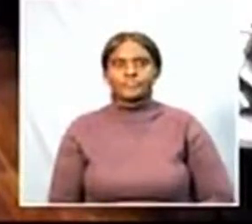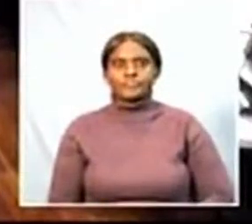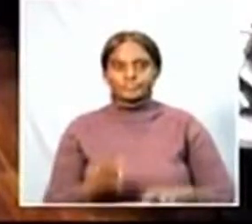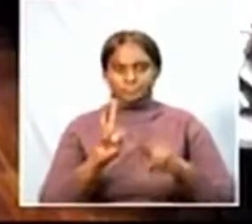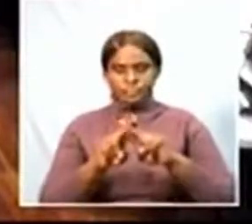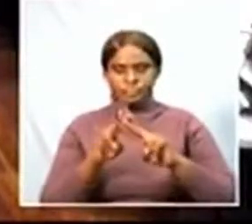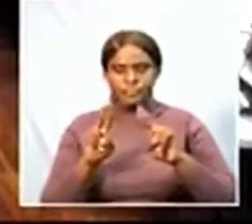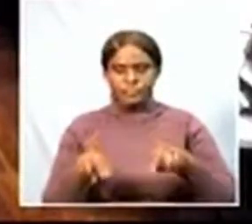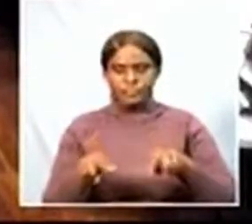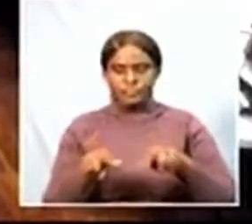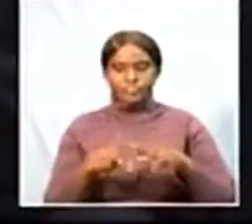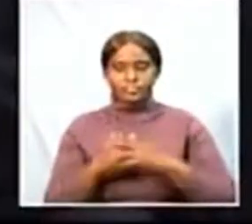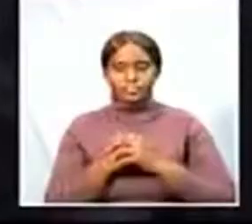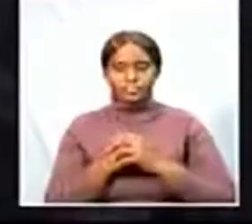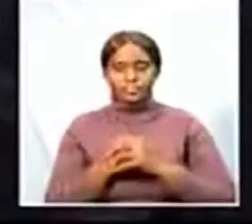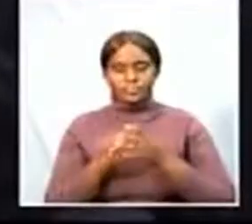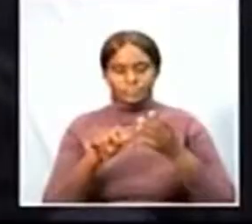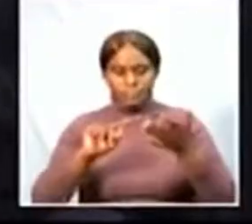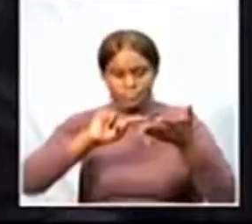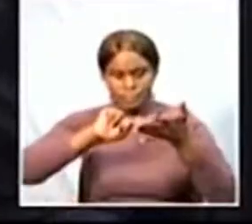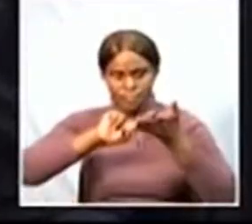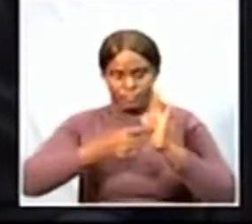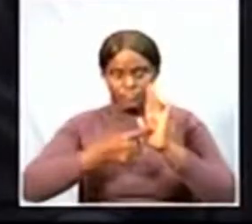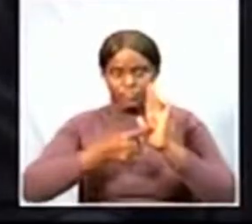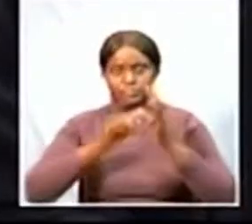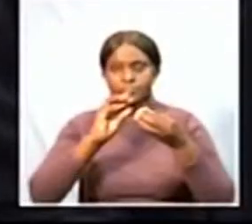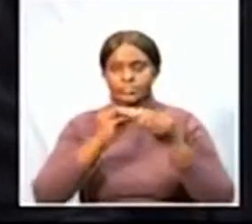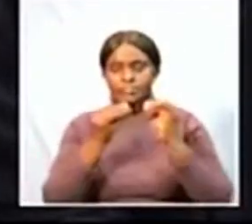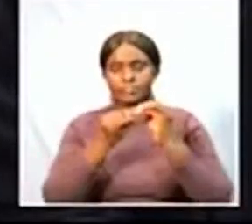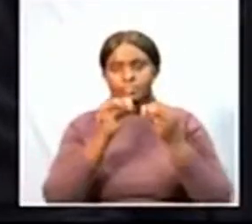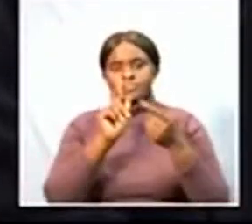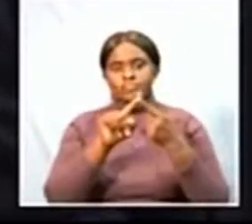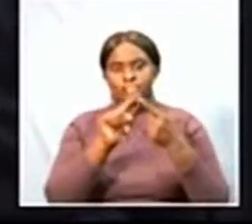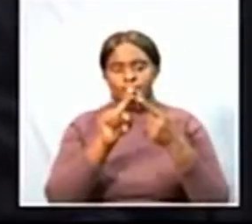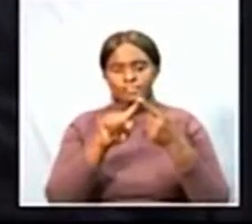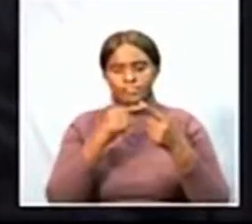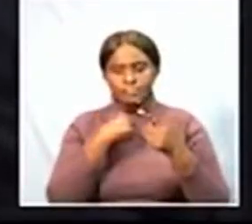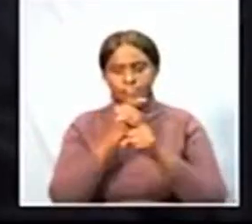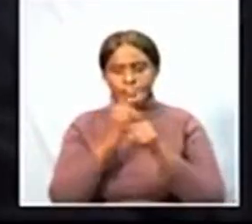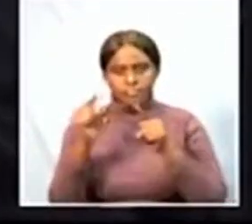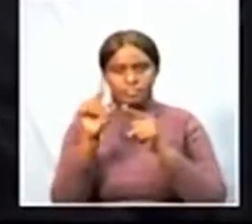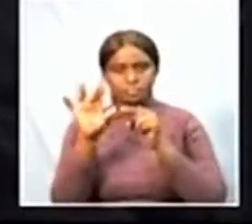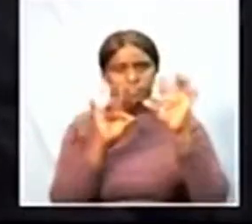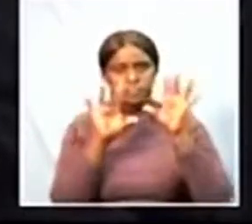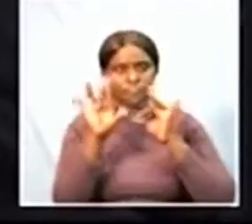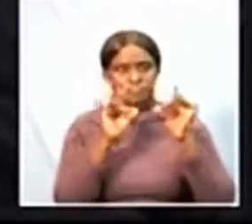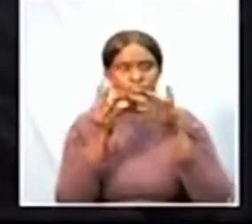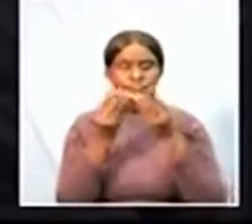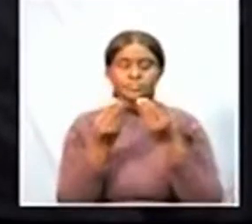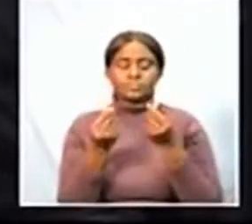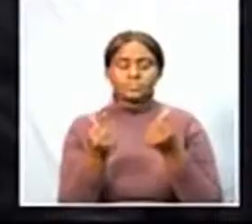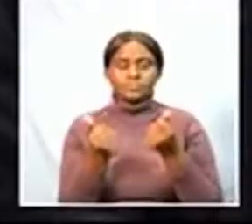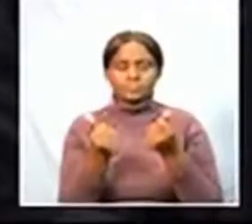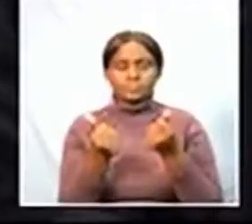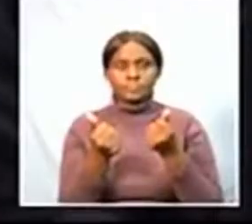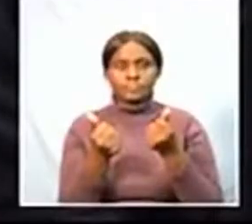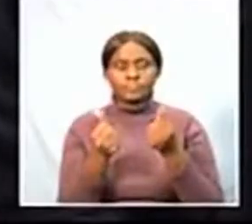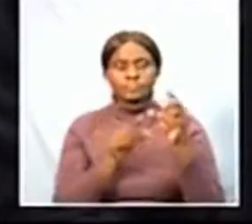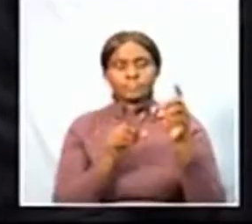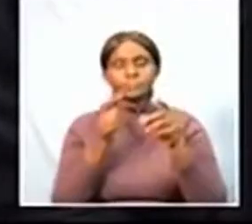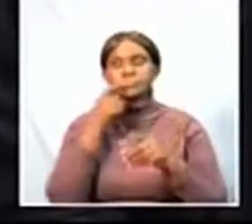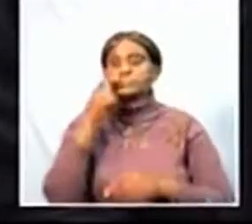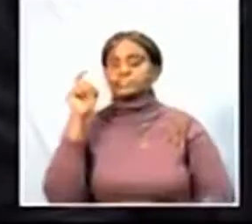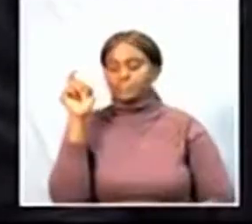Chair, on bulletin, on number 1, I'll just pick a few. The